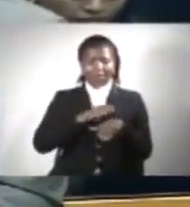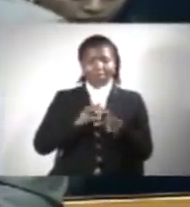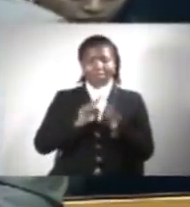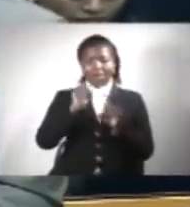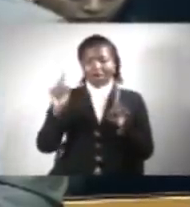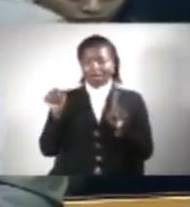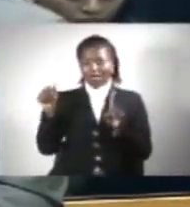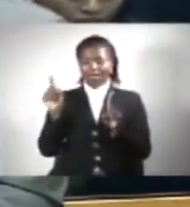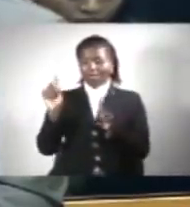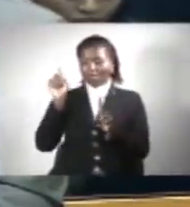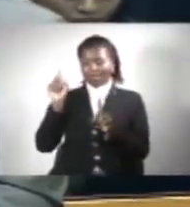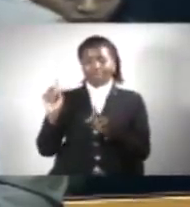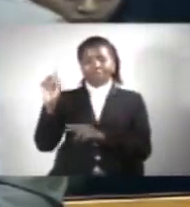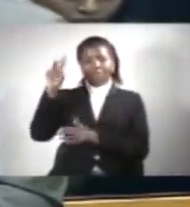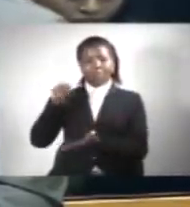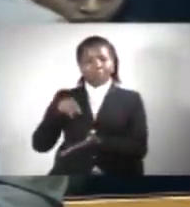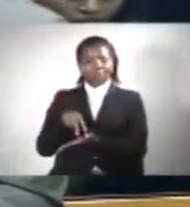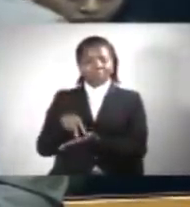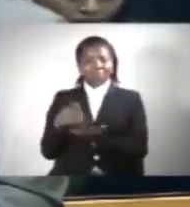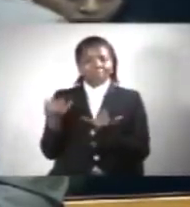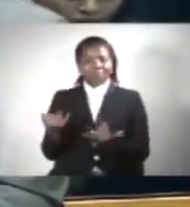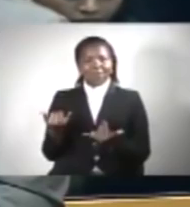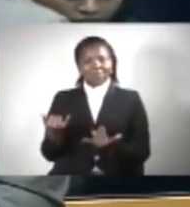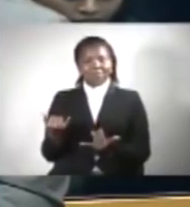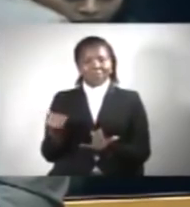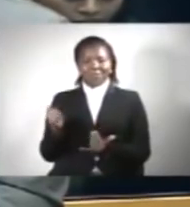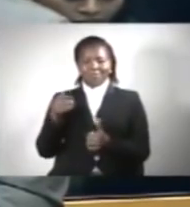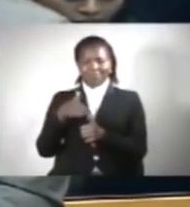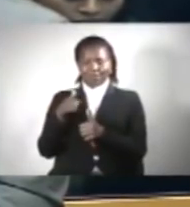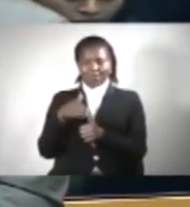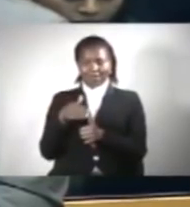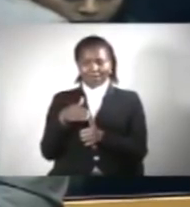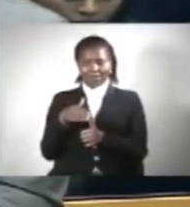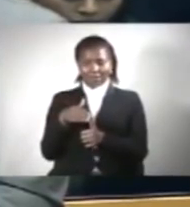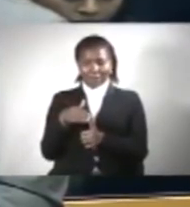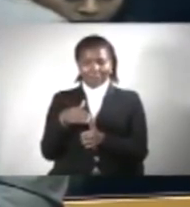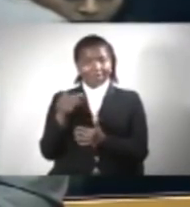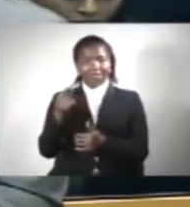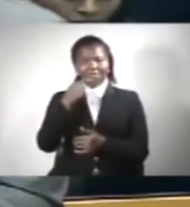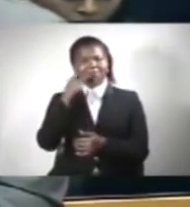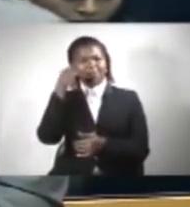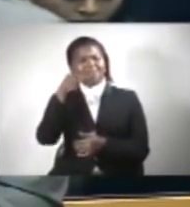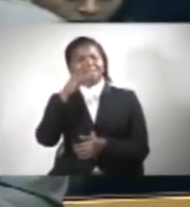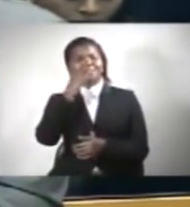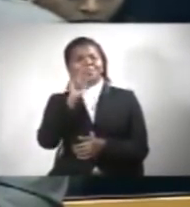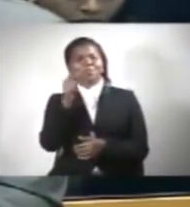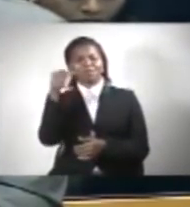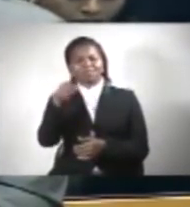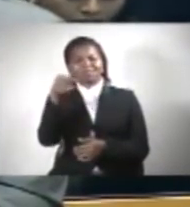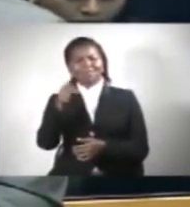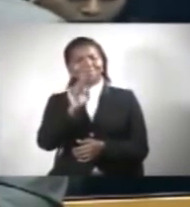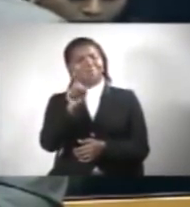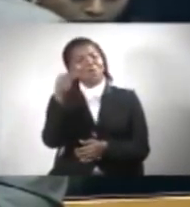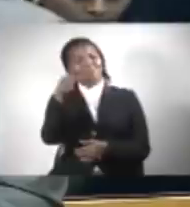own party behind you, rows ahead of you. I don't know. I've not recognized you. But this thing of pointing us with fingers, what do you call that? Honorable member.